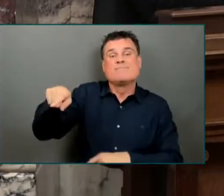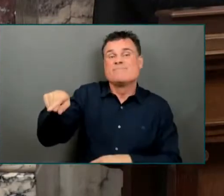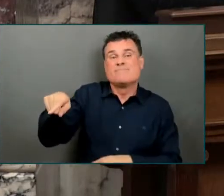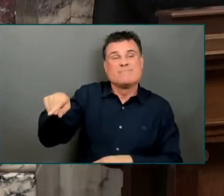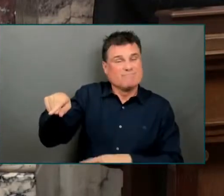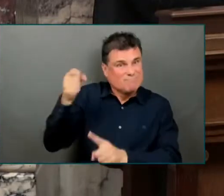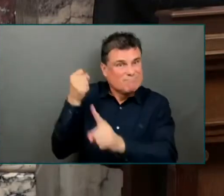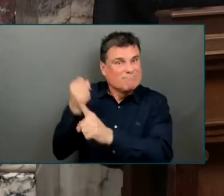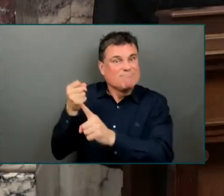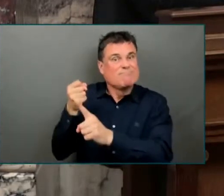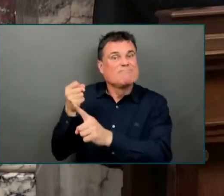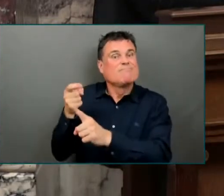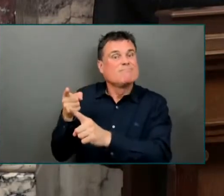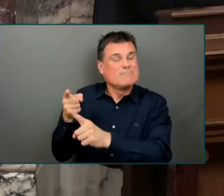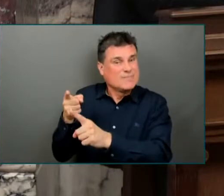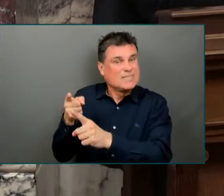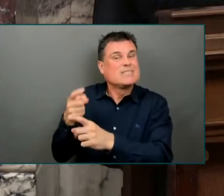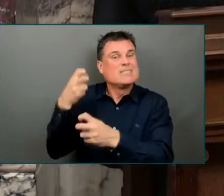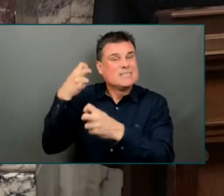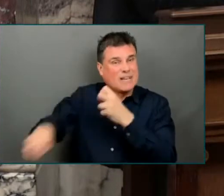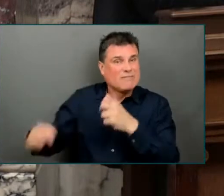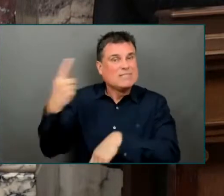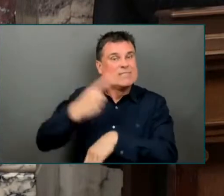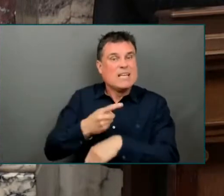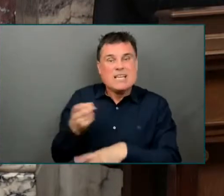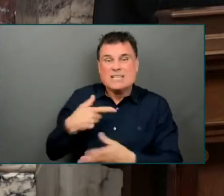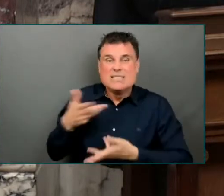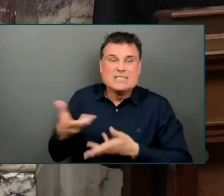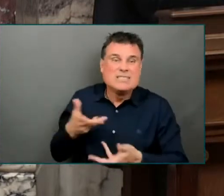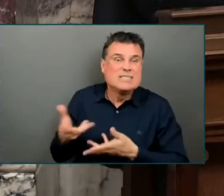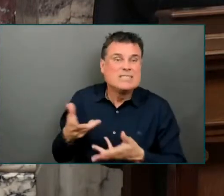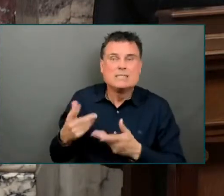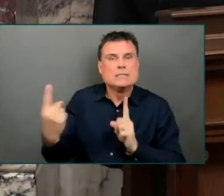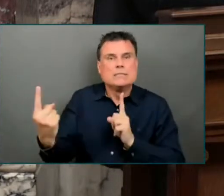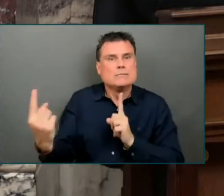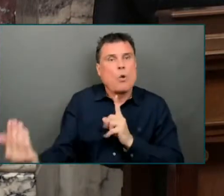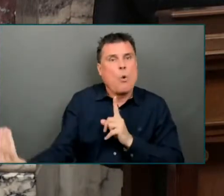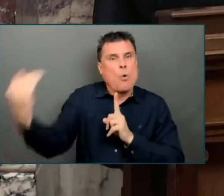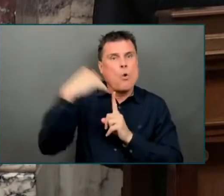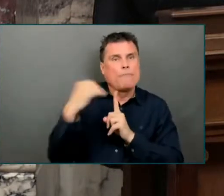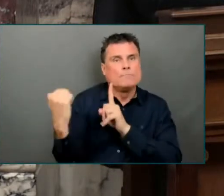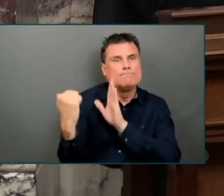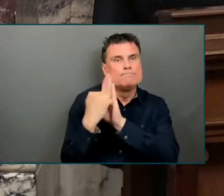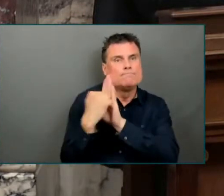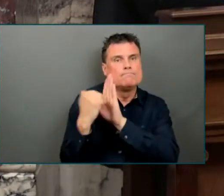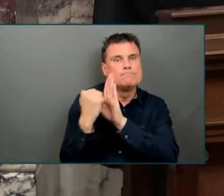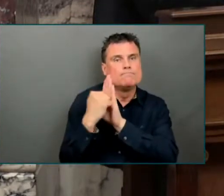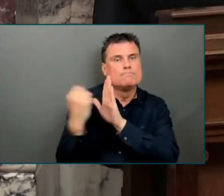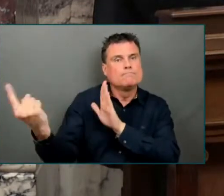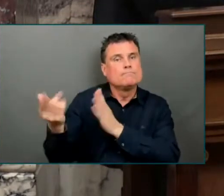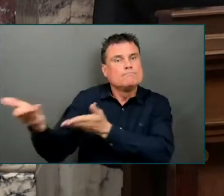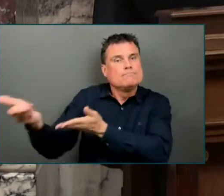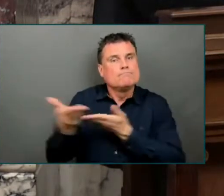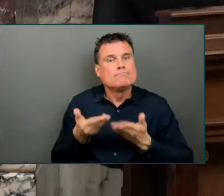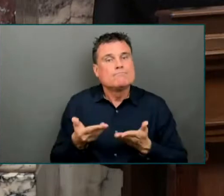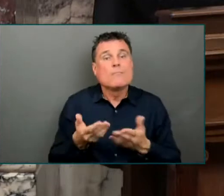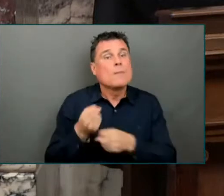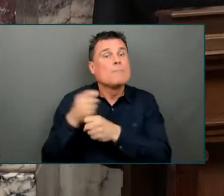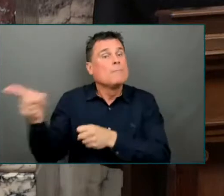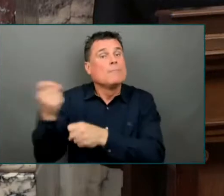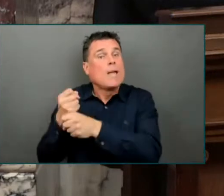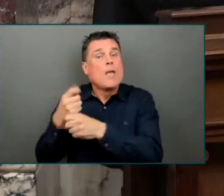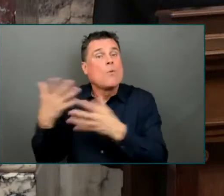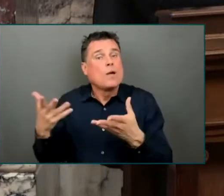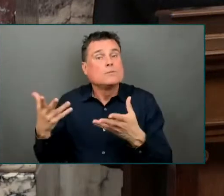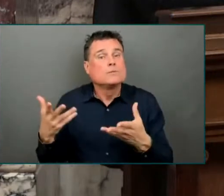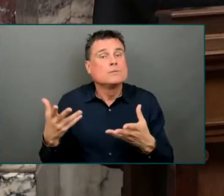my doorstep to check on me. And she brought with her a homemade tiramisu. It was a small gesture